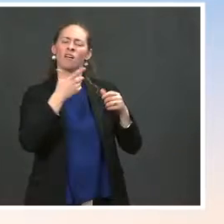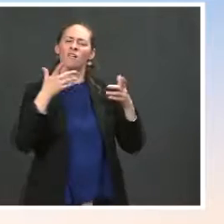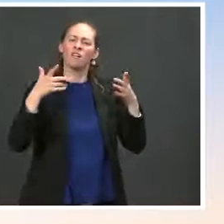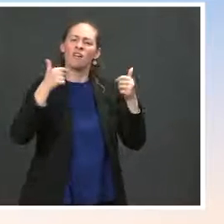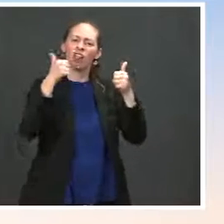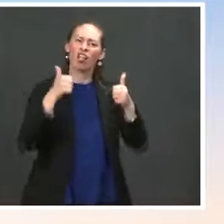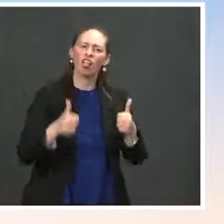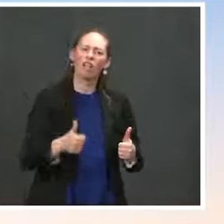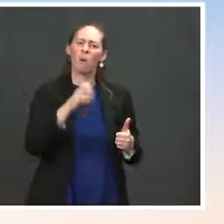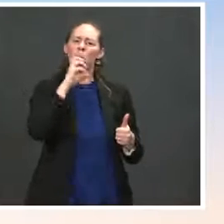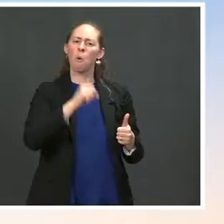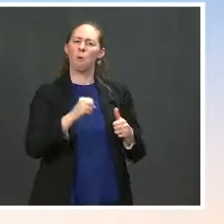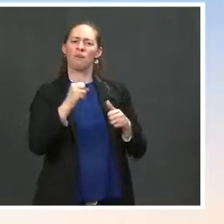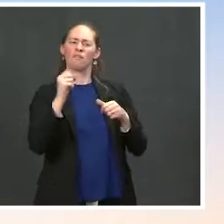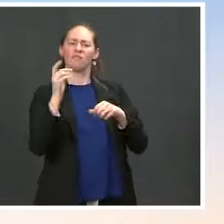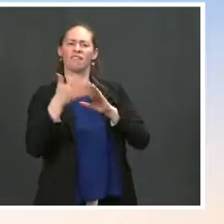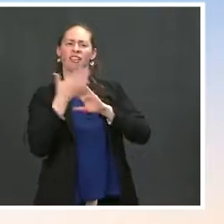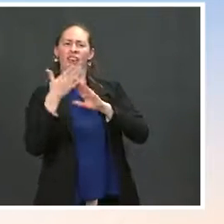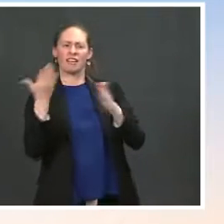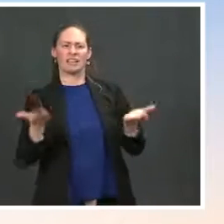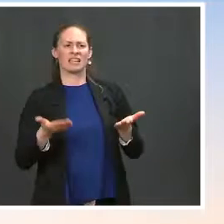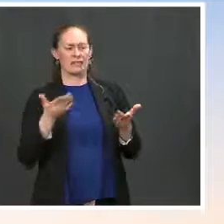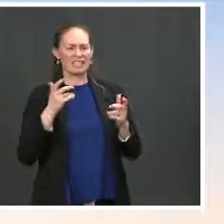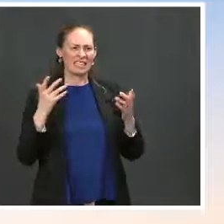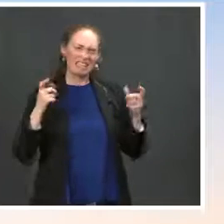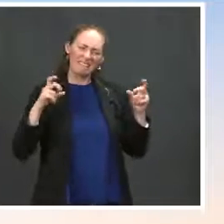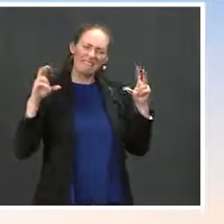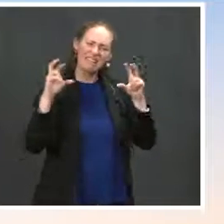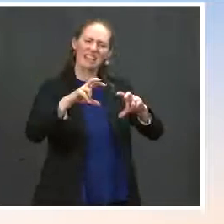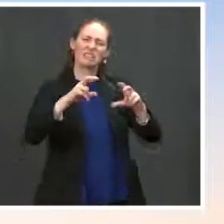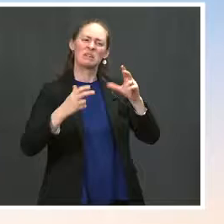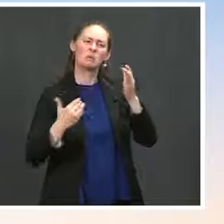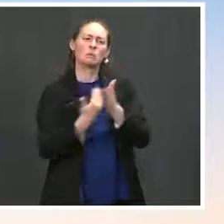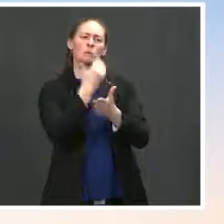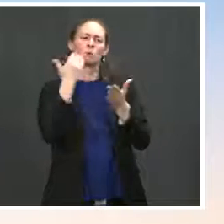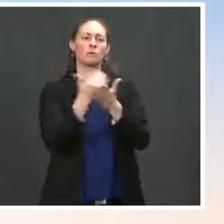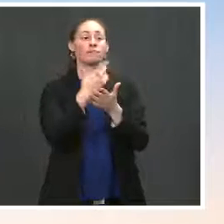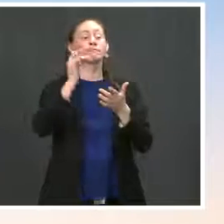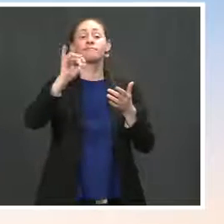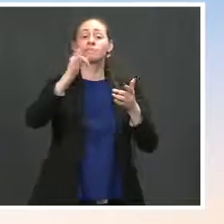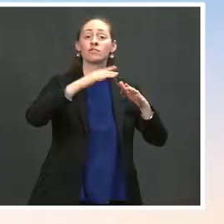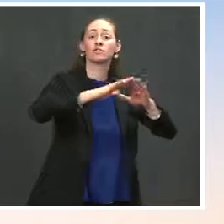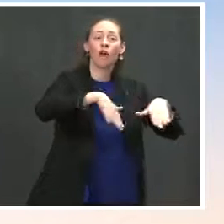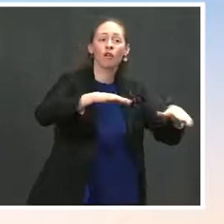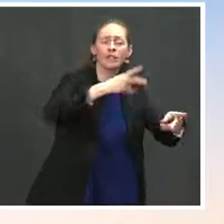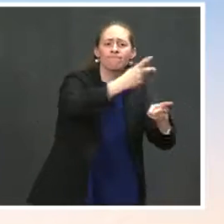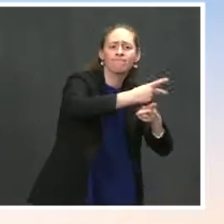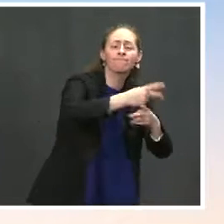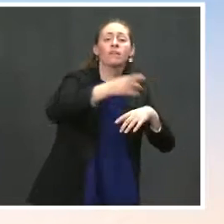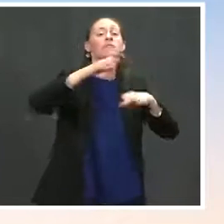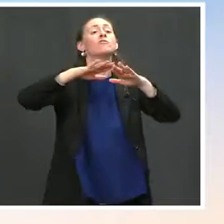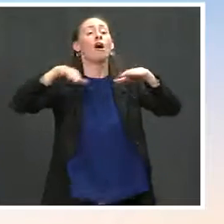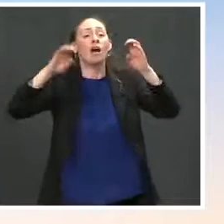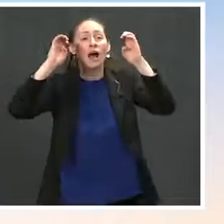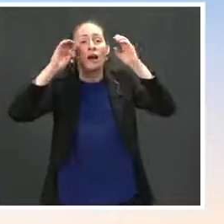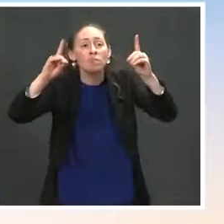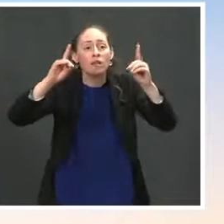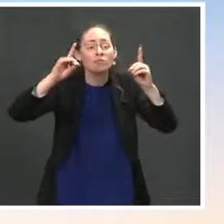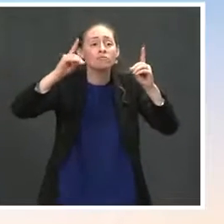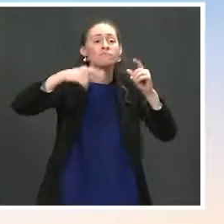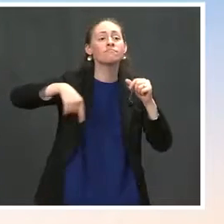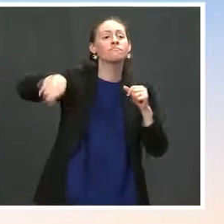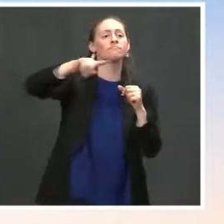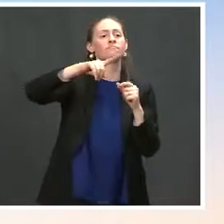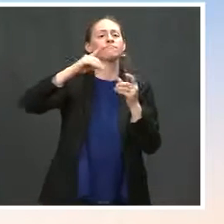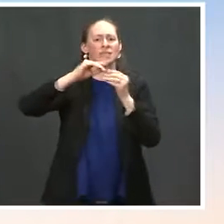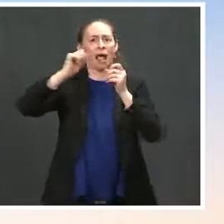to invest in early childhood education and making our kids and the workers of the next generation more competitive. And he should